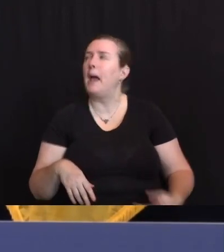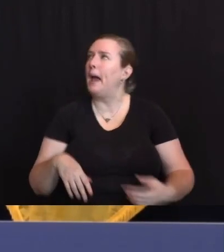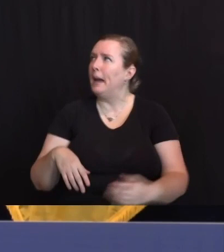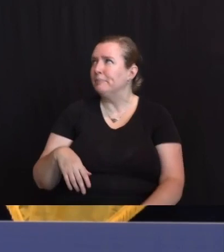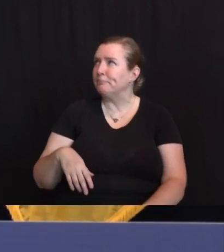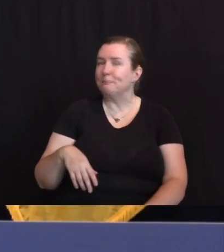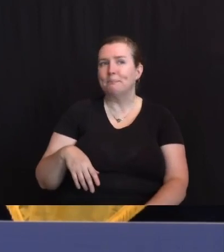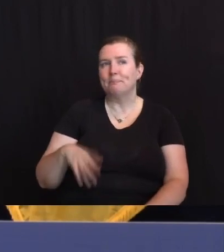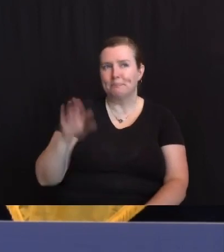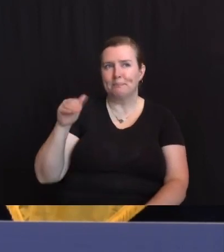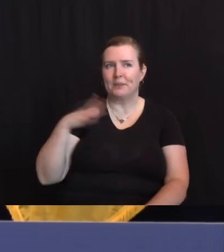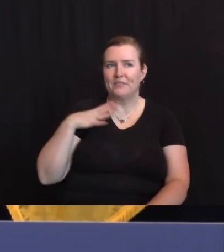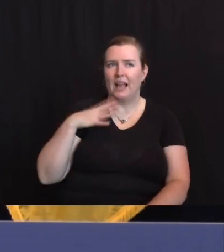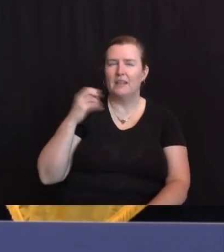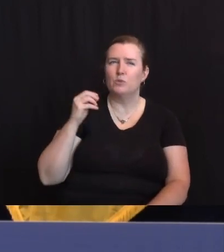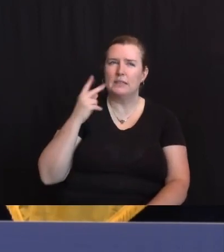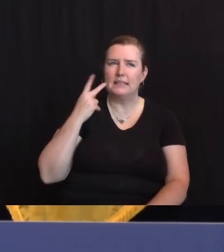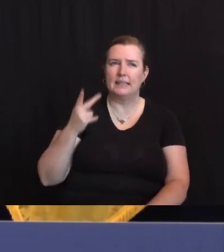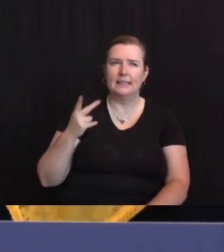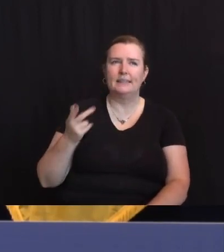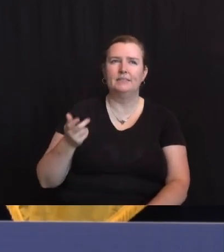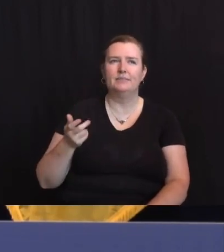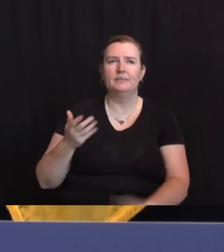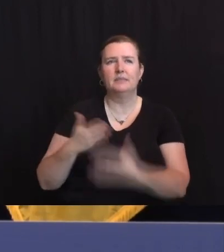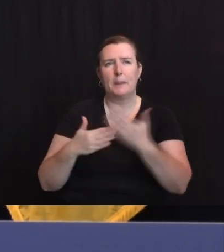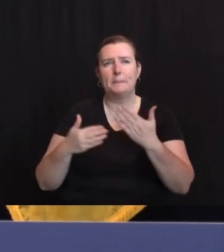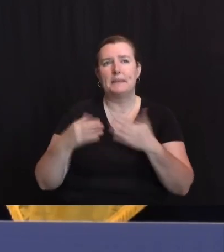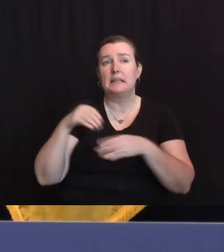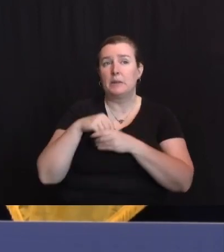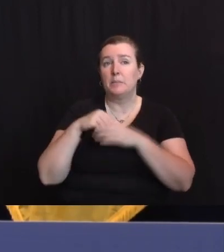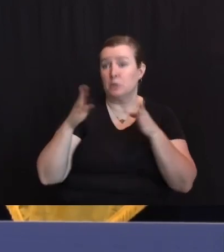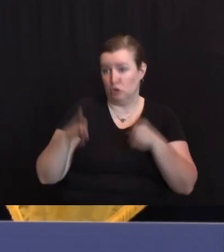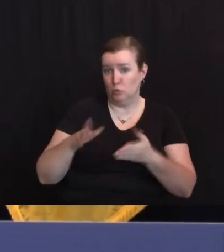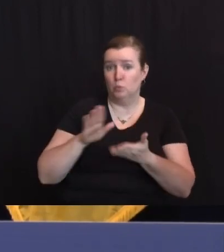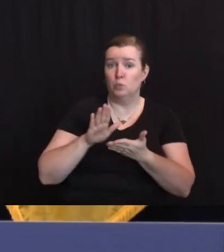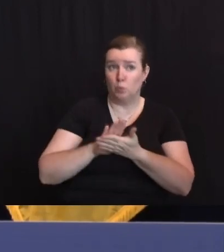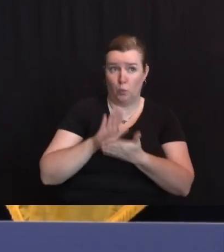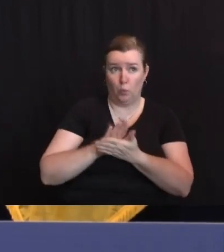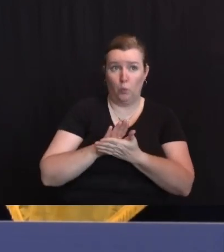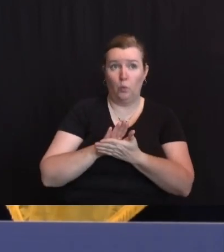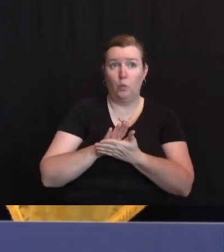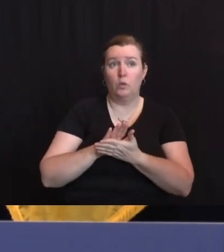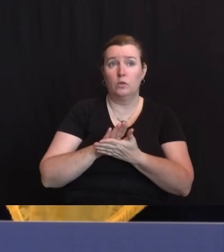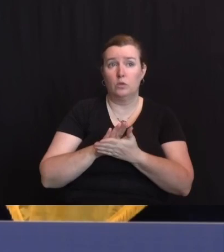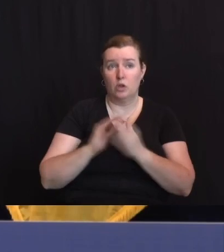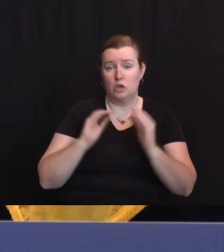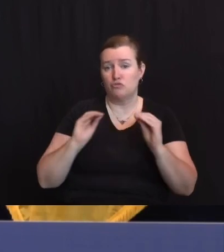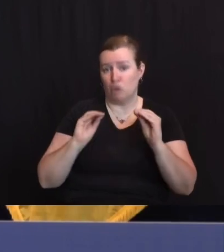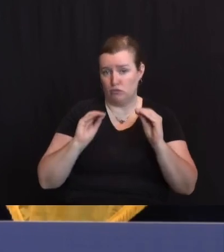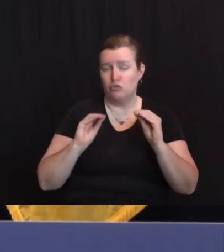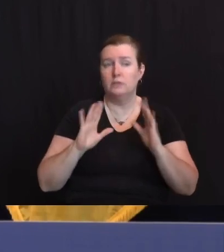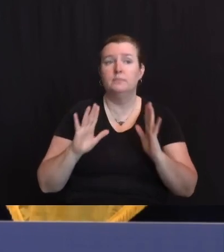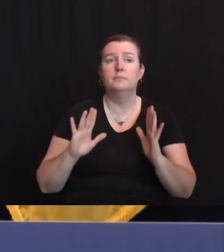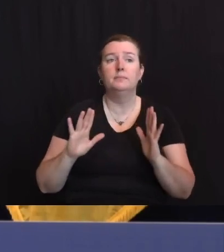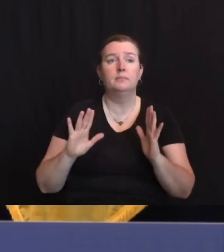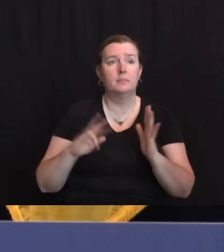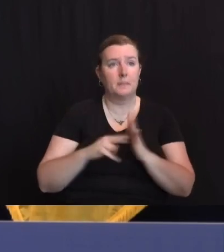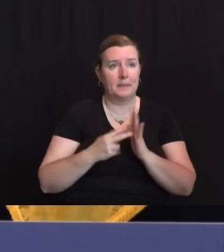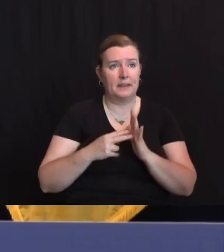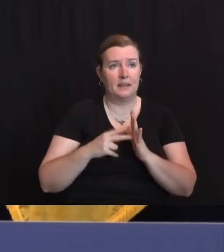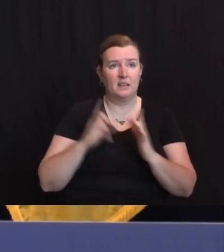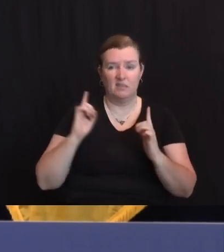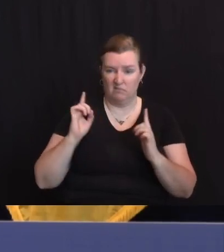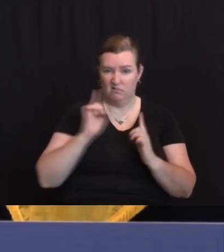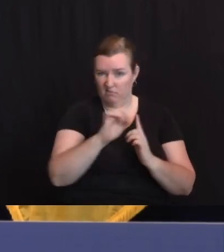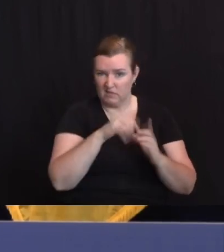We do have some in-person school instruction taking place. You recently reopened with limited capacity